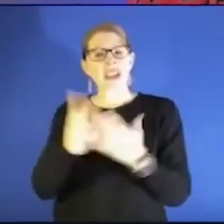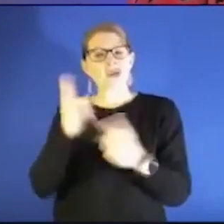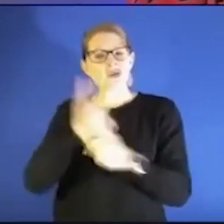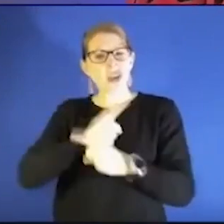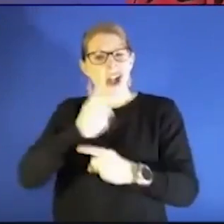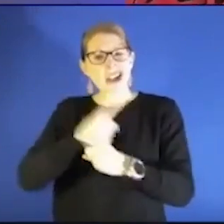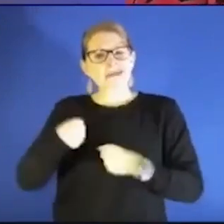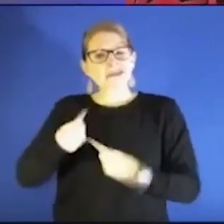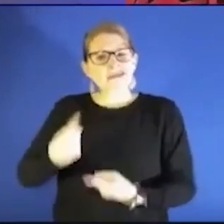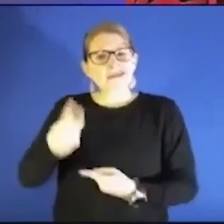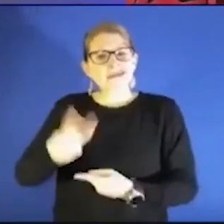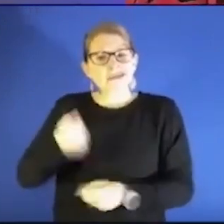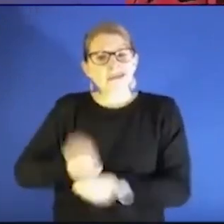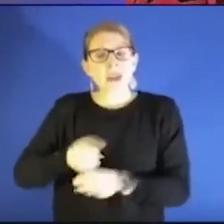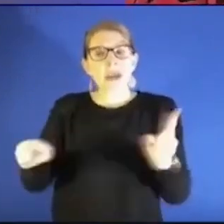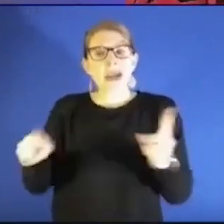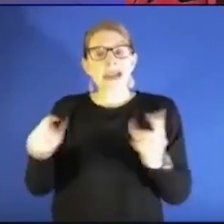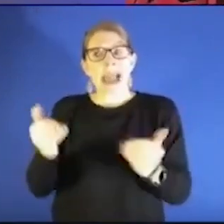but where do they go from here?